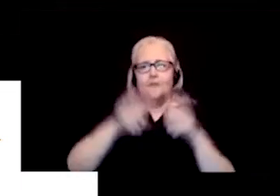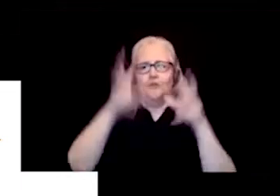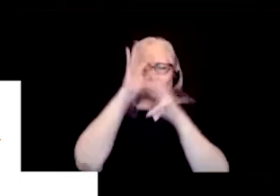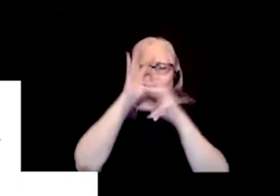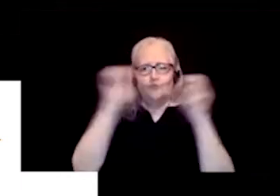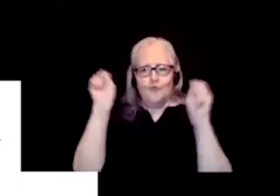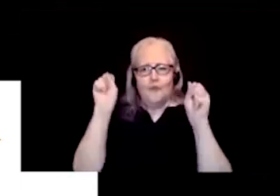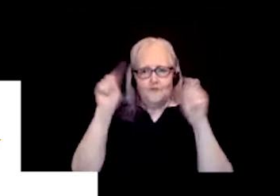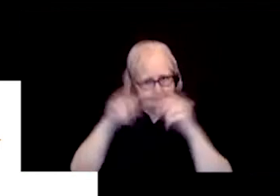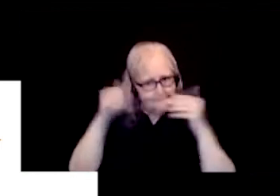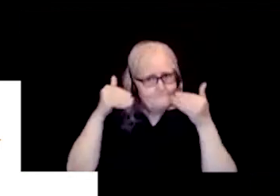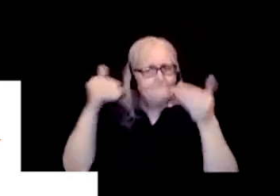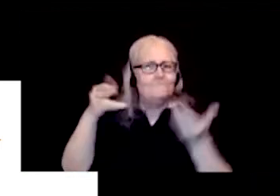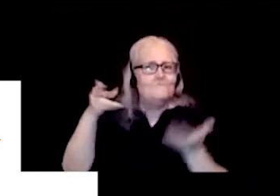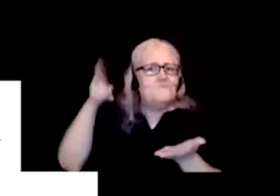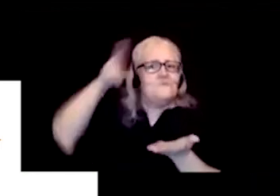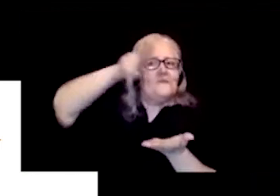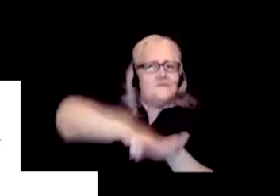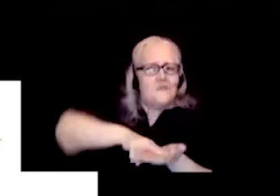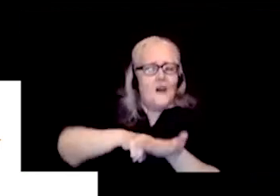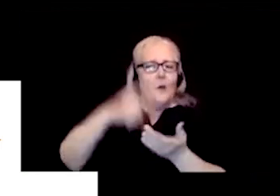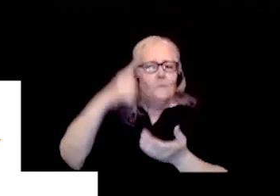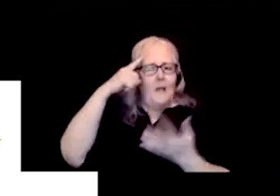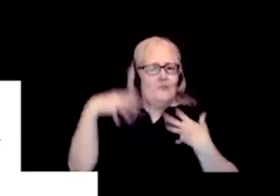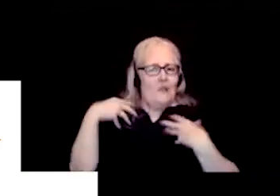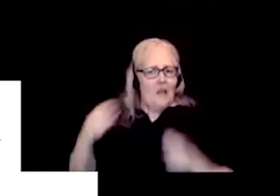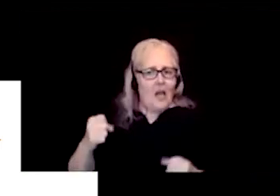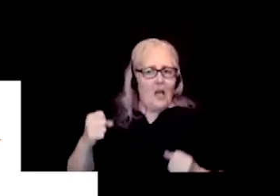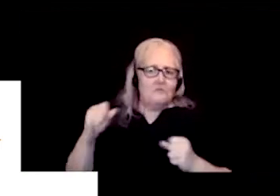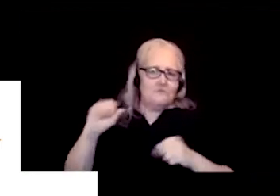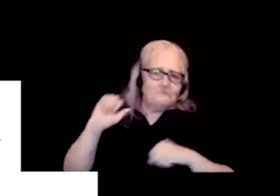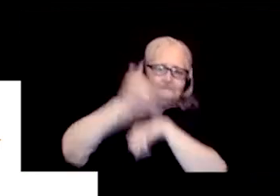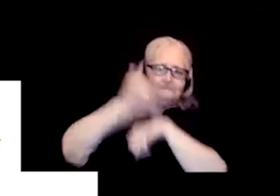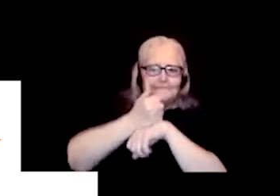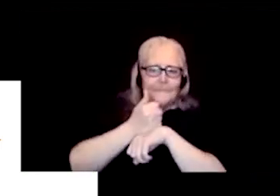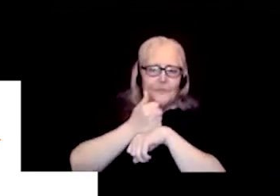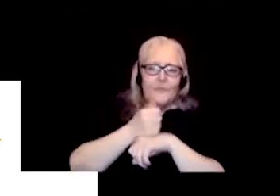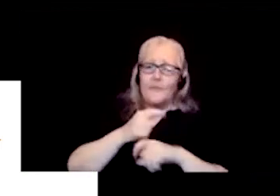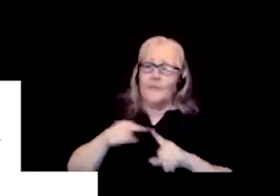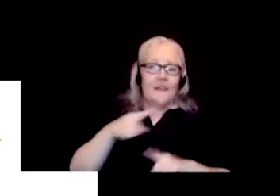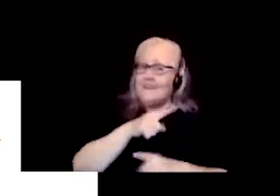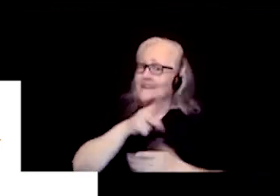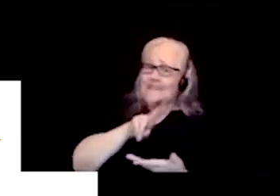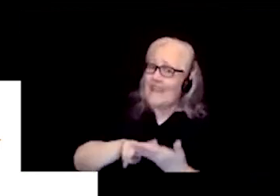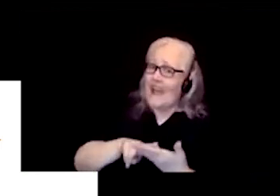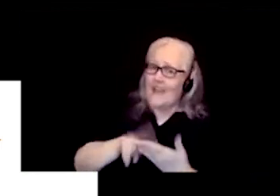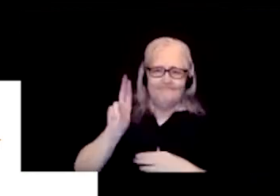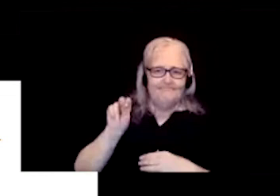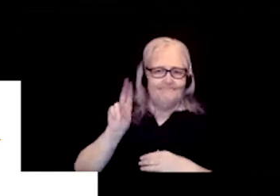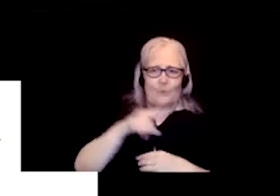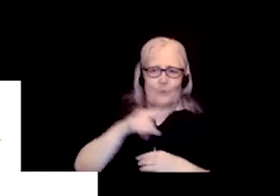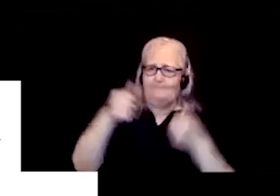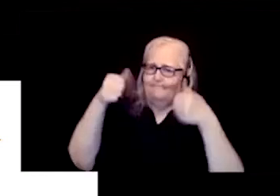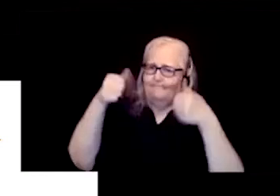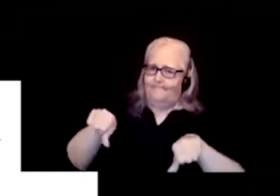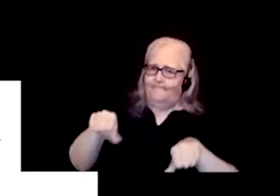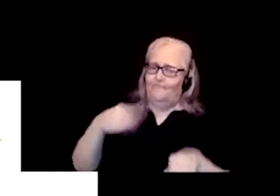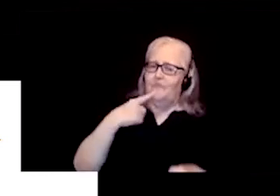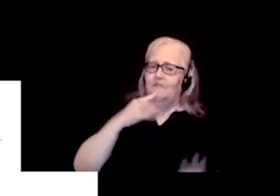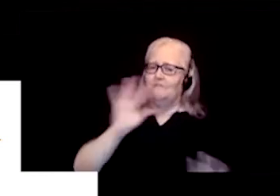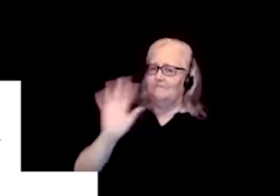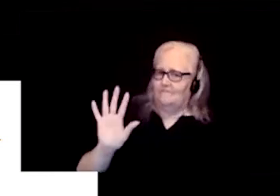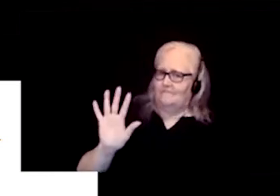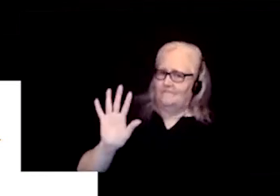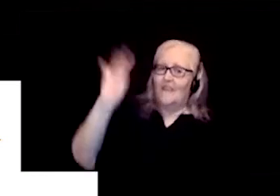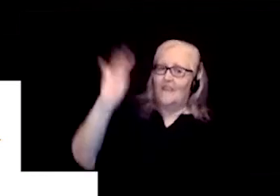into law a comprehensive mental health reform law. But instead of signing it, he vetoed it, and he set the federal policy of inaction in